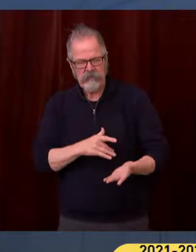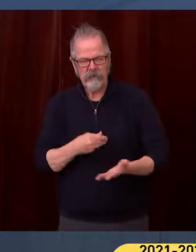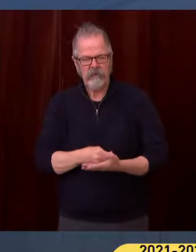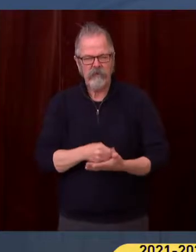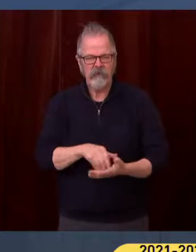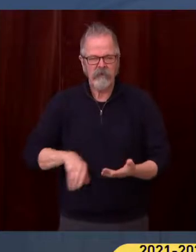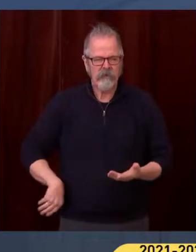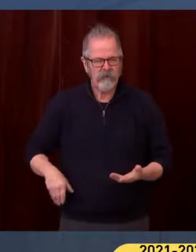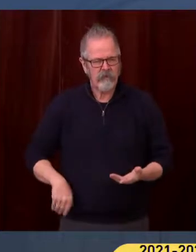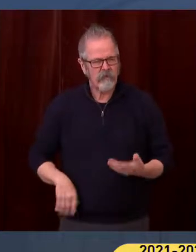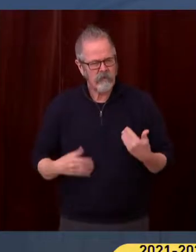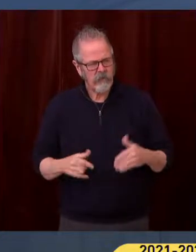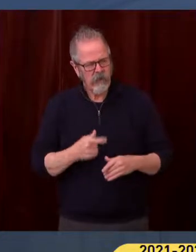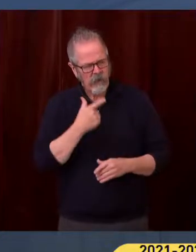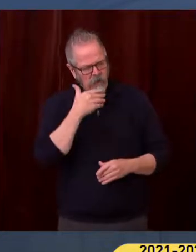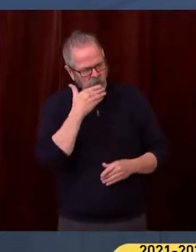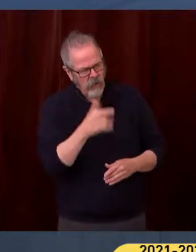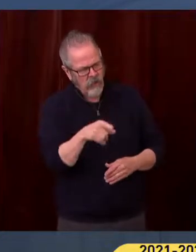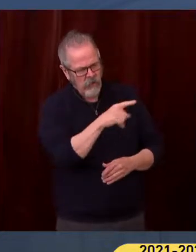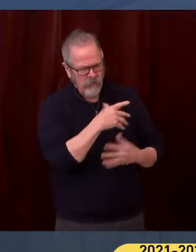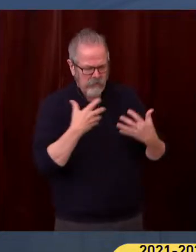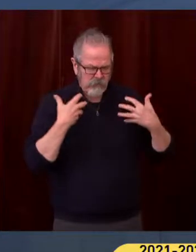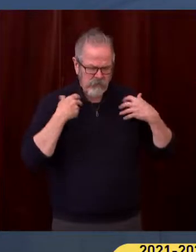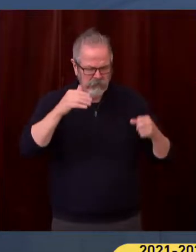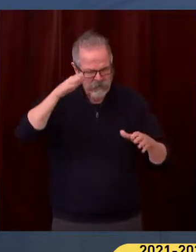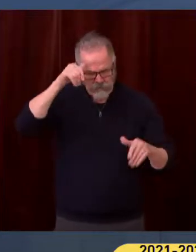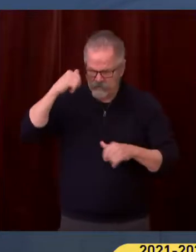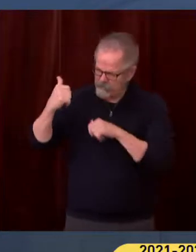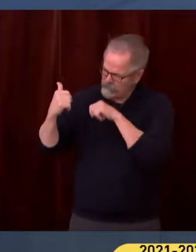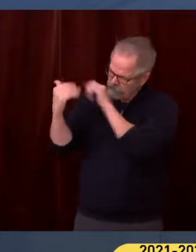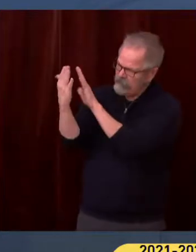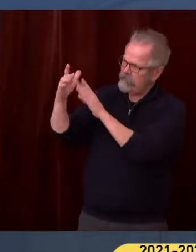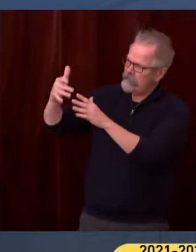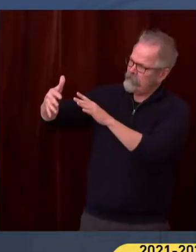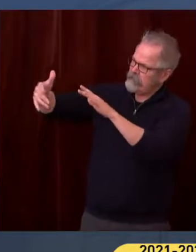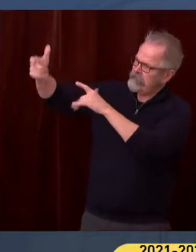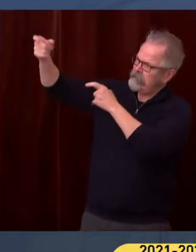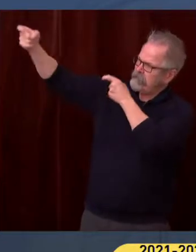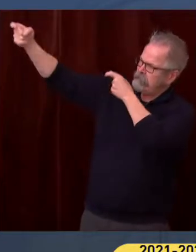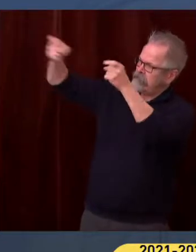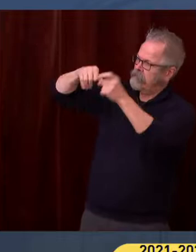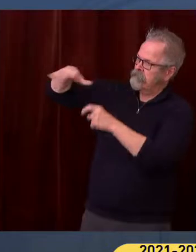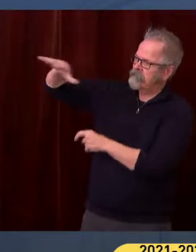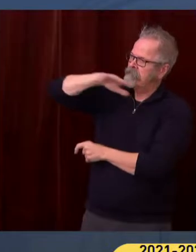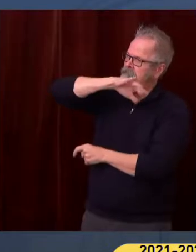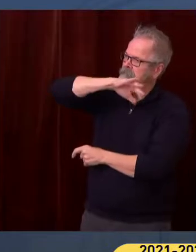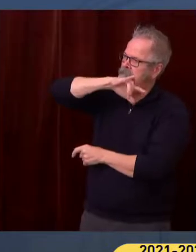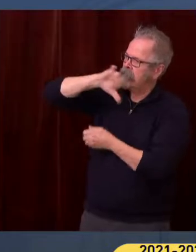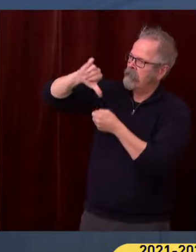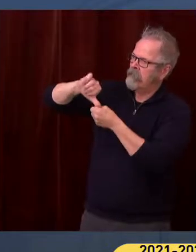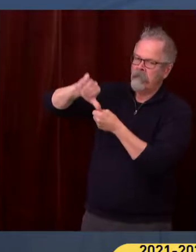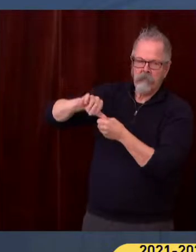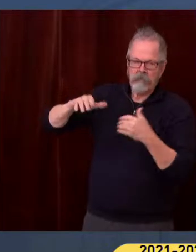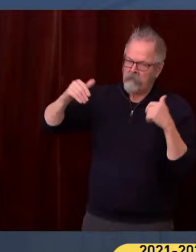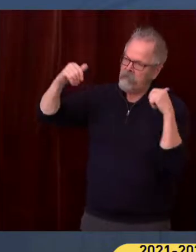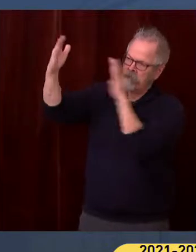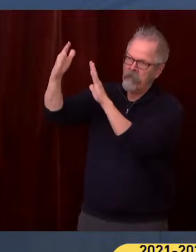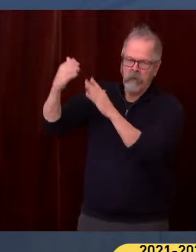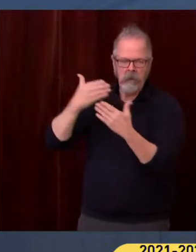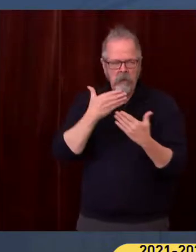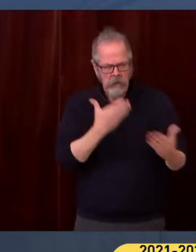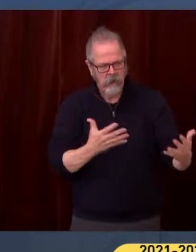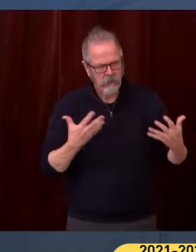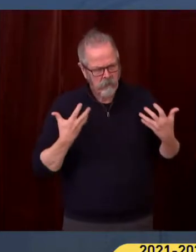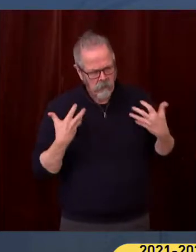hope we're going to get this done. I believe that we will. So thank you, fellas. This year we have more to work to do,